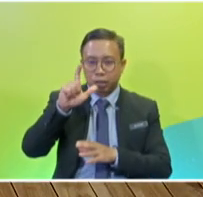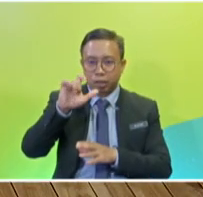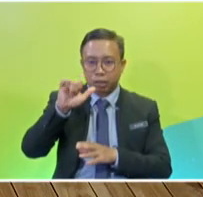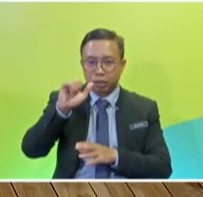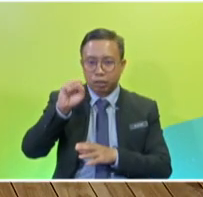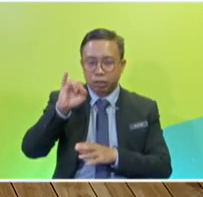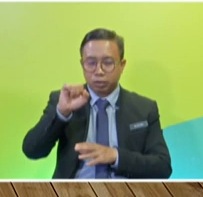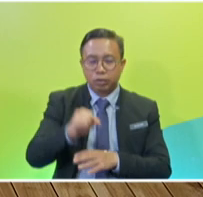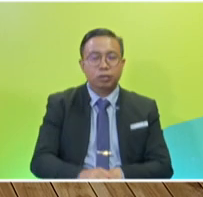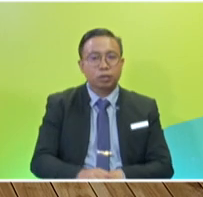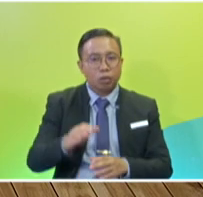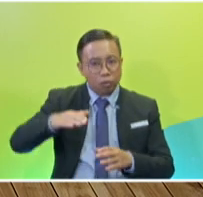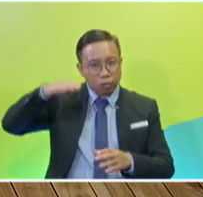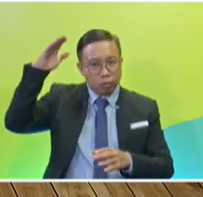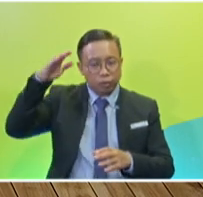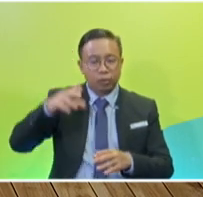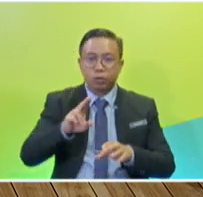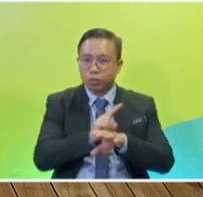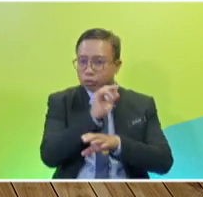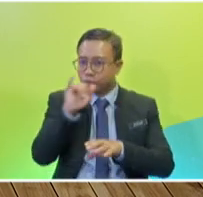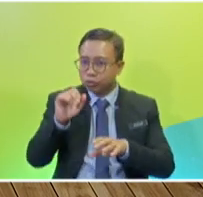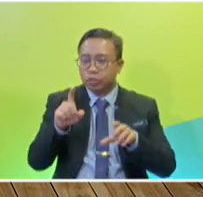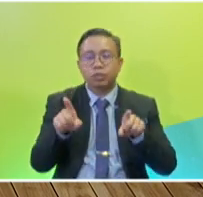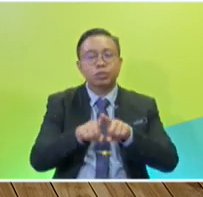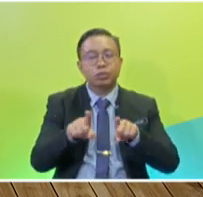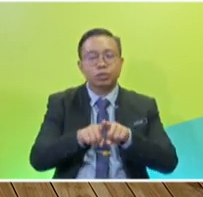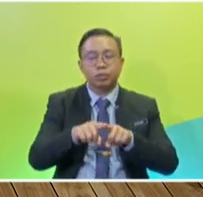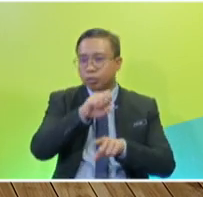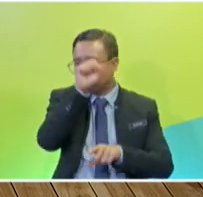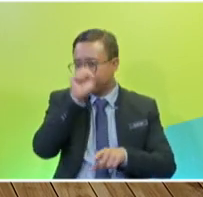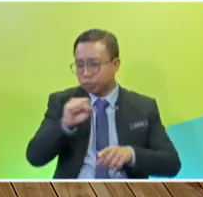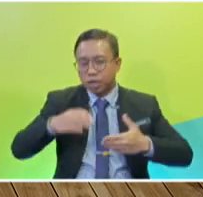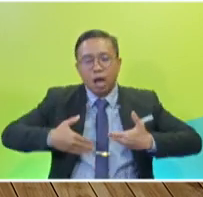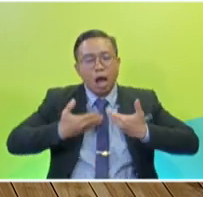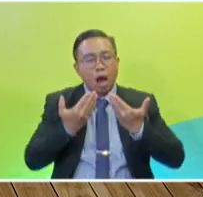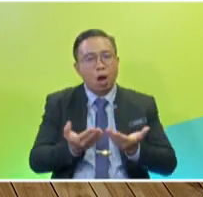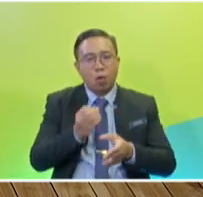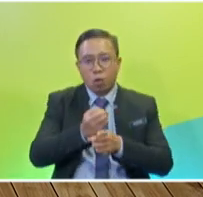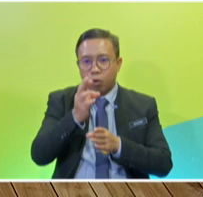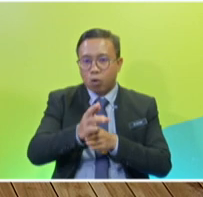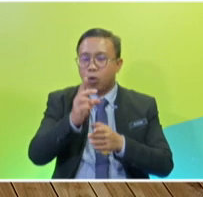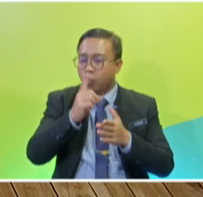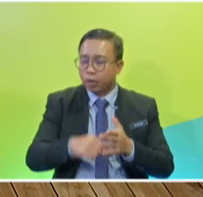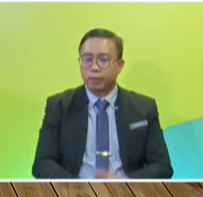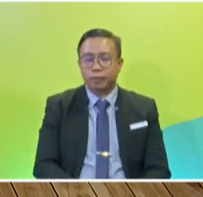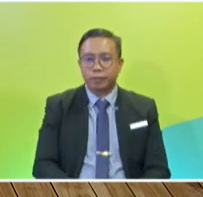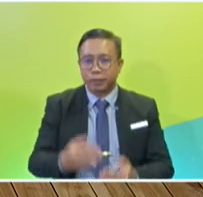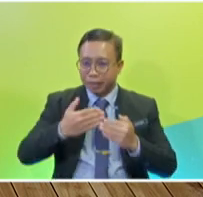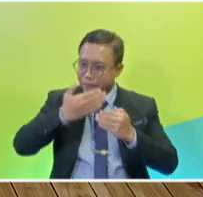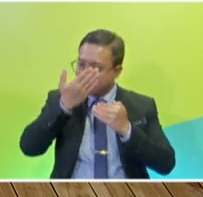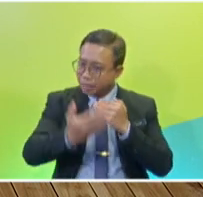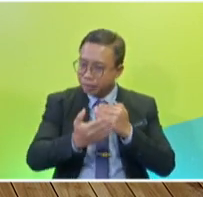the growing process, will be still using the same three questions. How, why, or what? Mm-hmm. The next sentence will